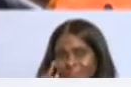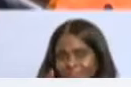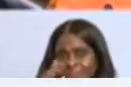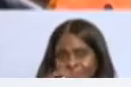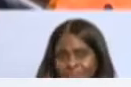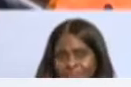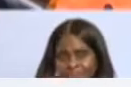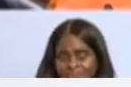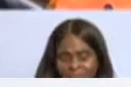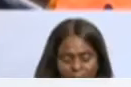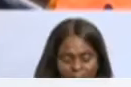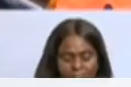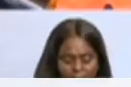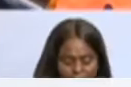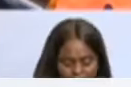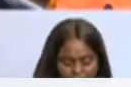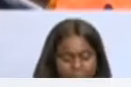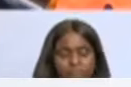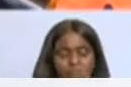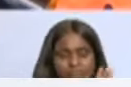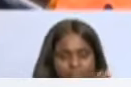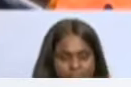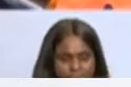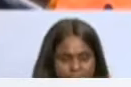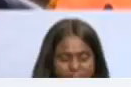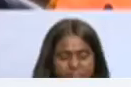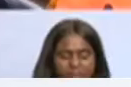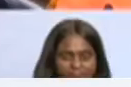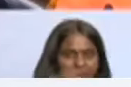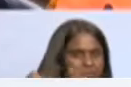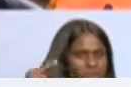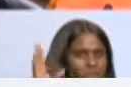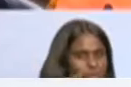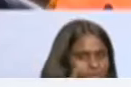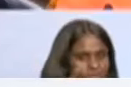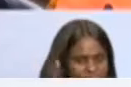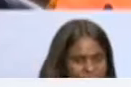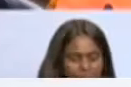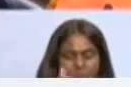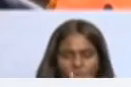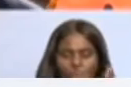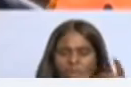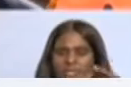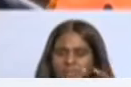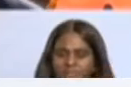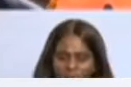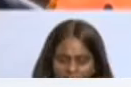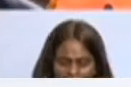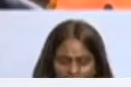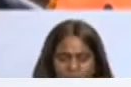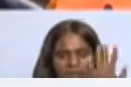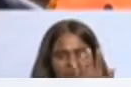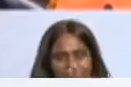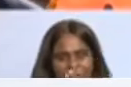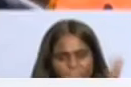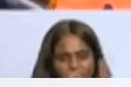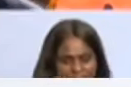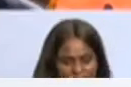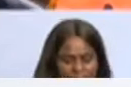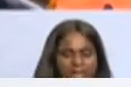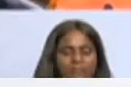the national youth policy has been revised and the multi-sectoral youth development strategy has been